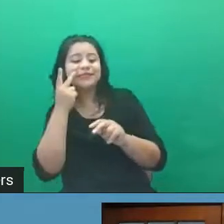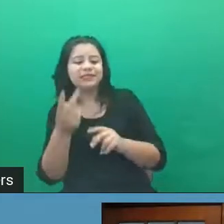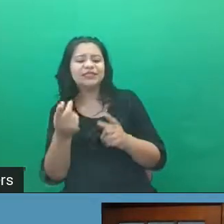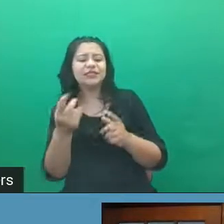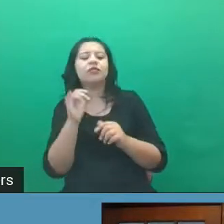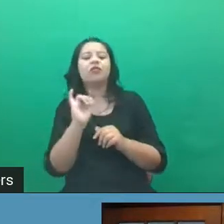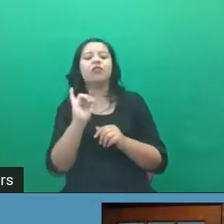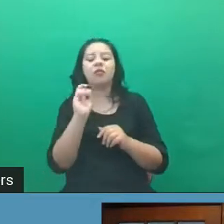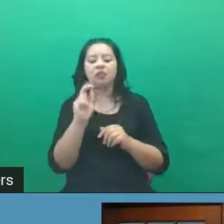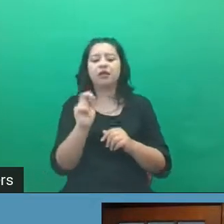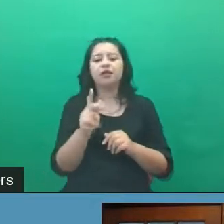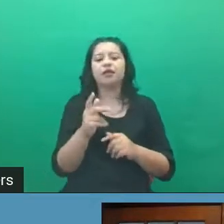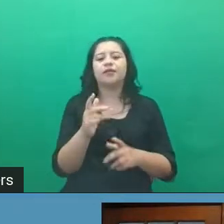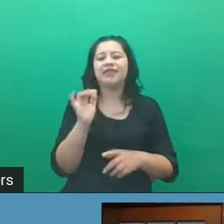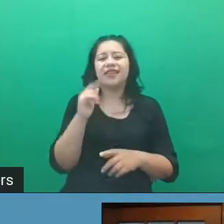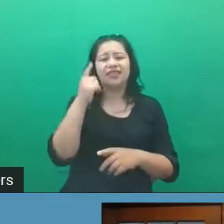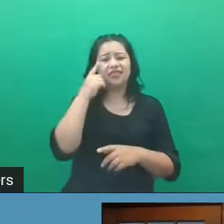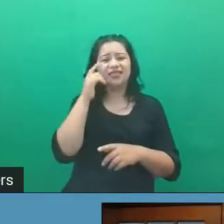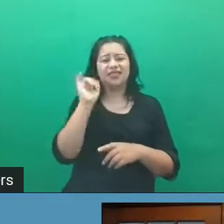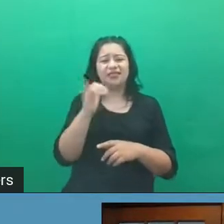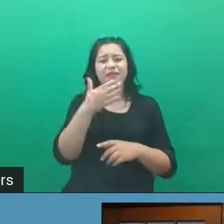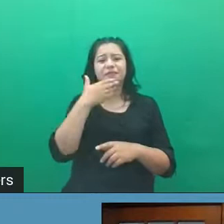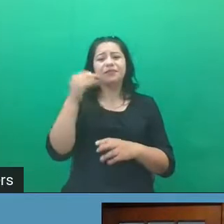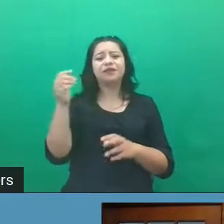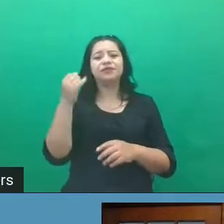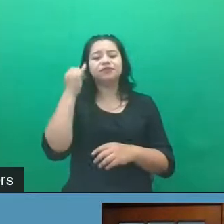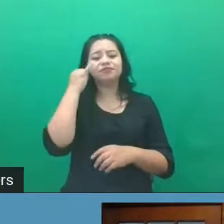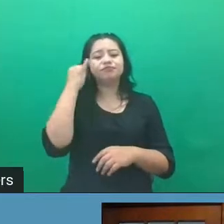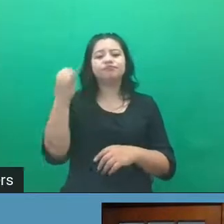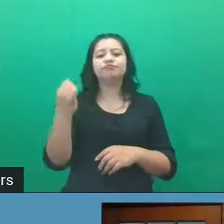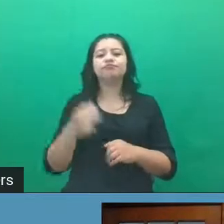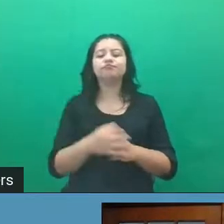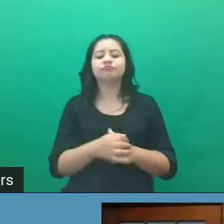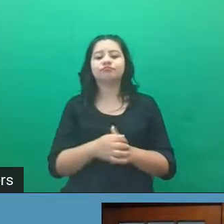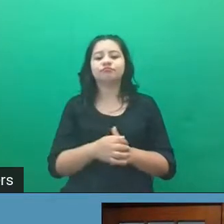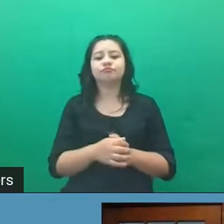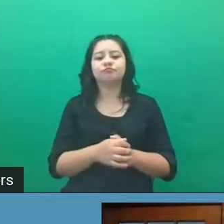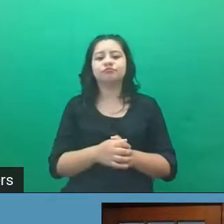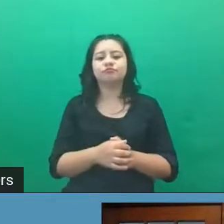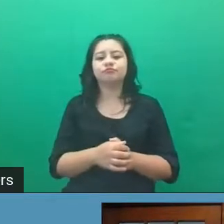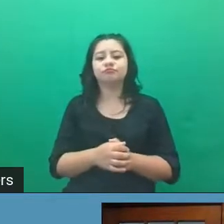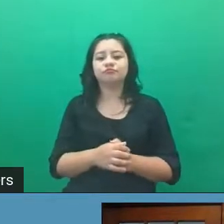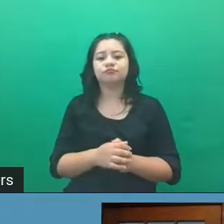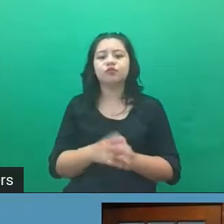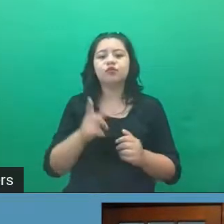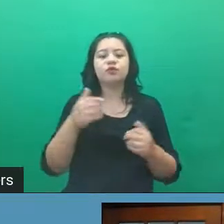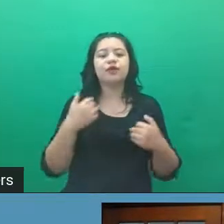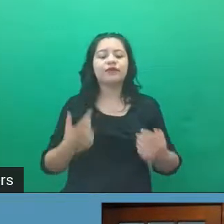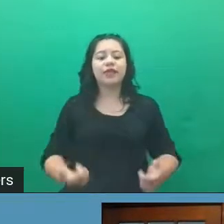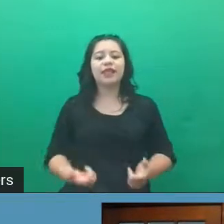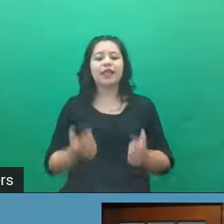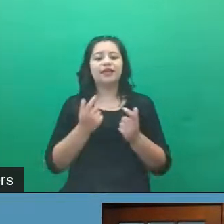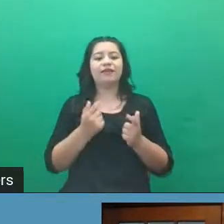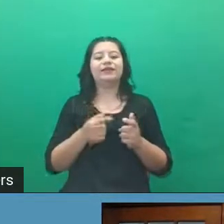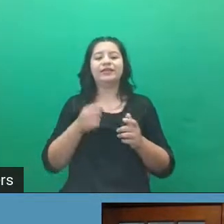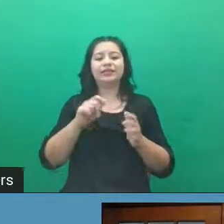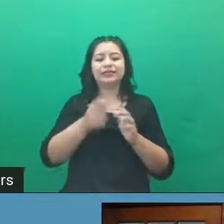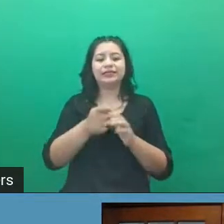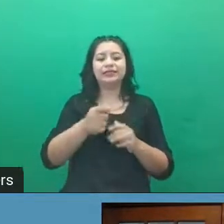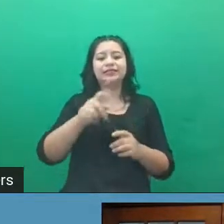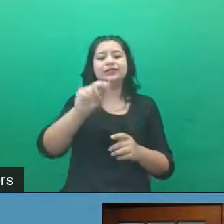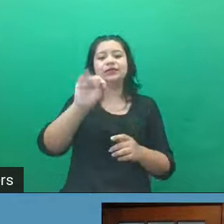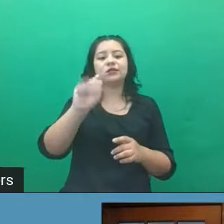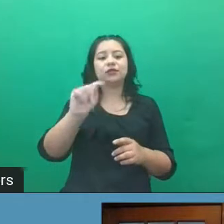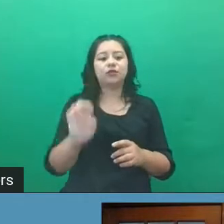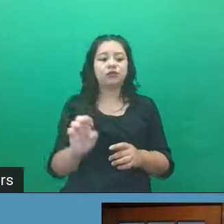like maybe that's what we do. Either you have a keynote, a live keynote, and then you join us at a future